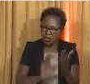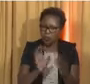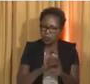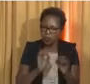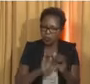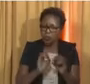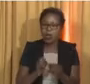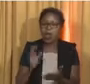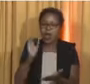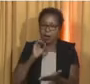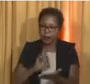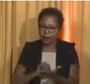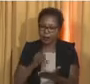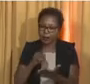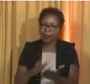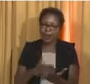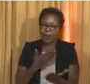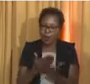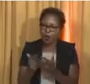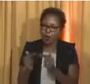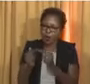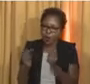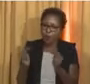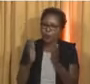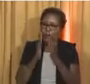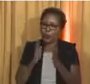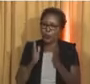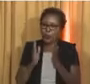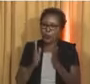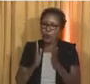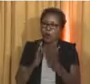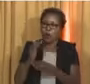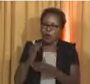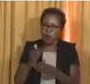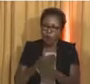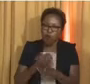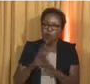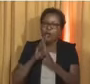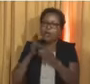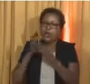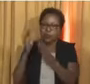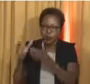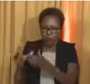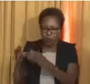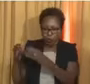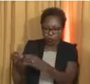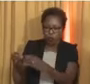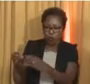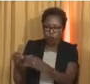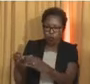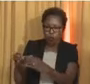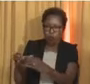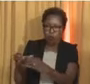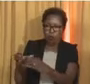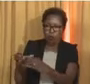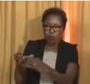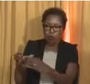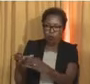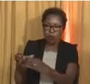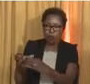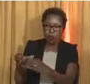were also opposed by the respondents, and we